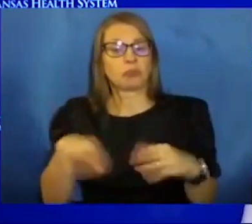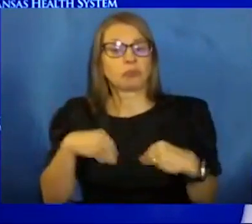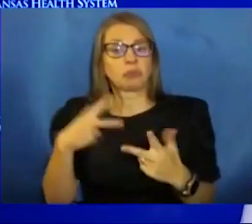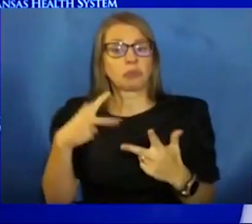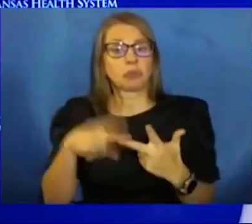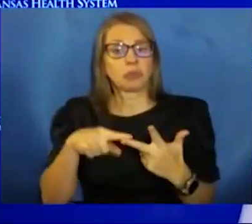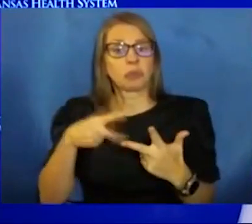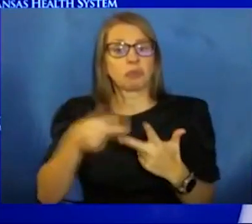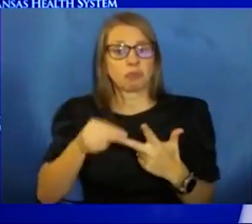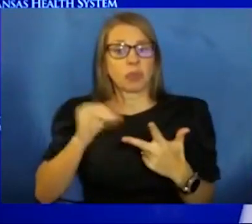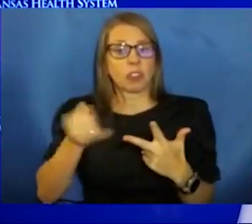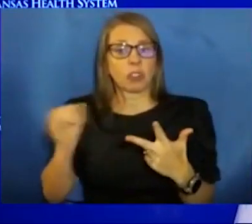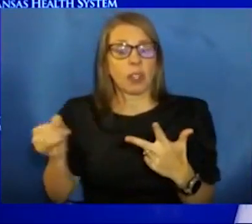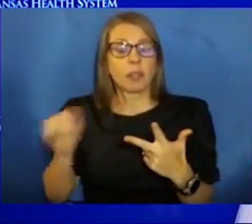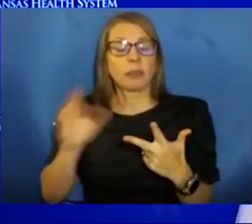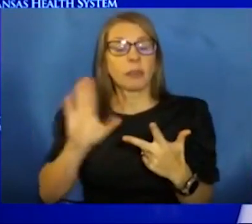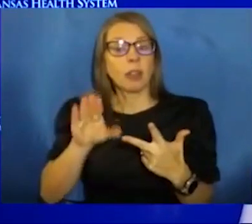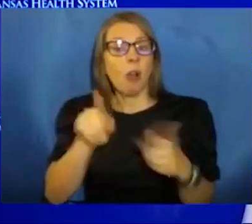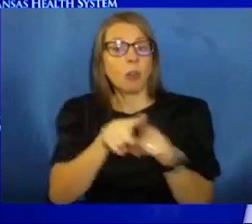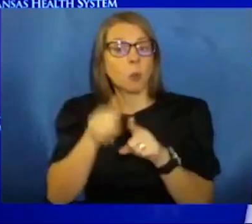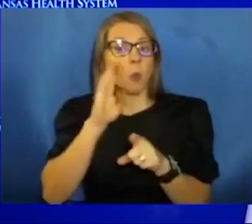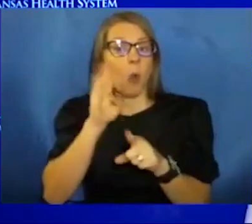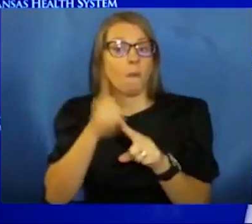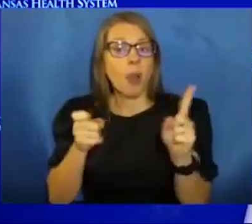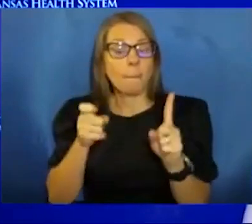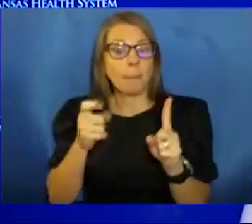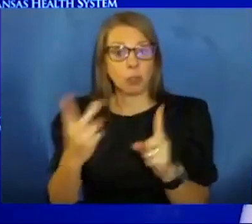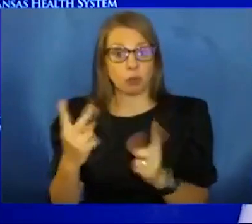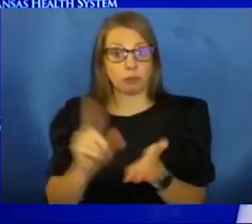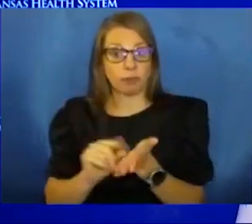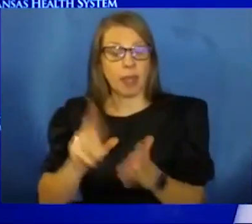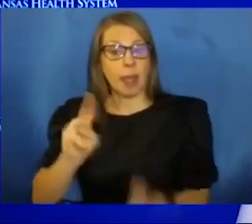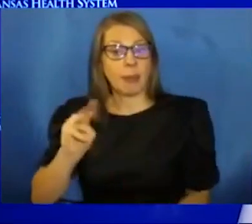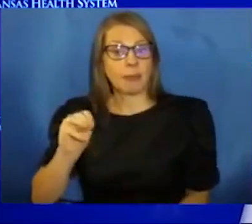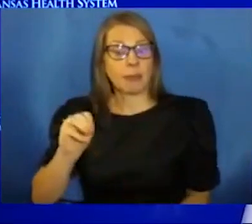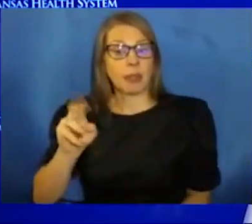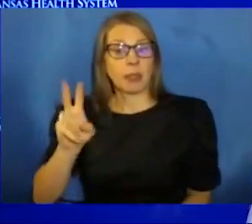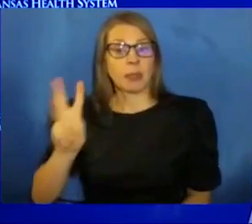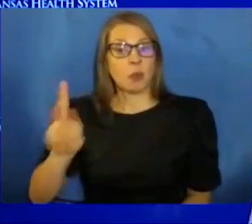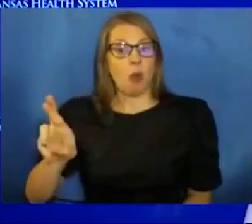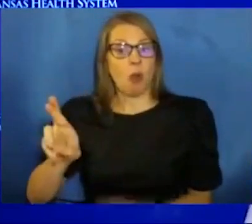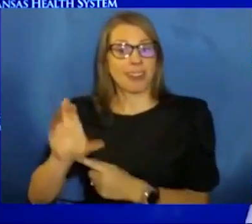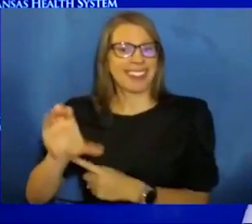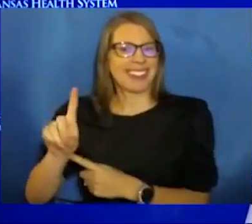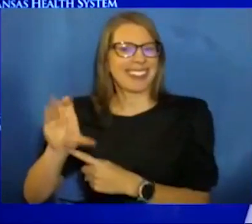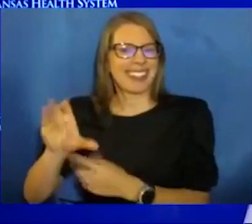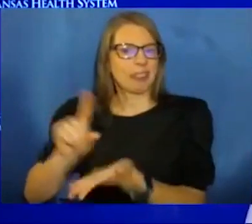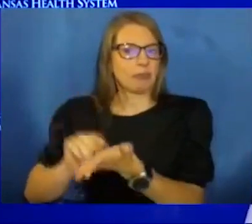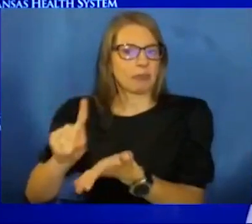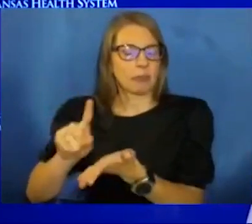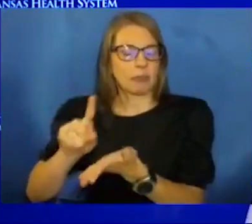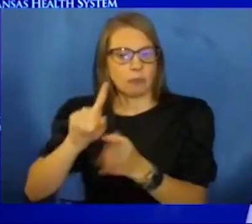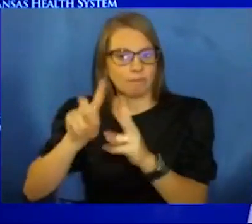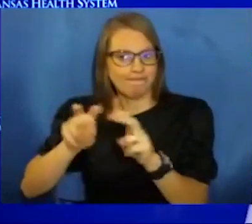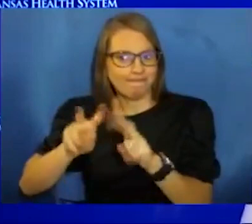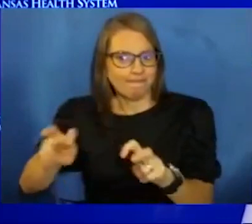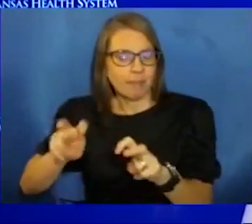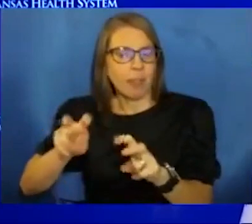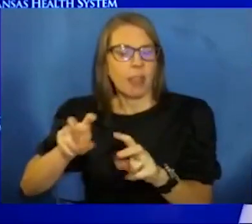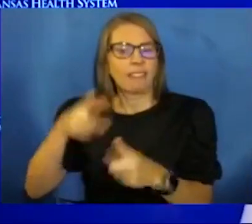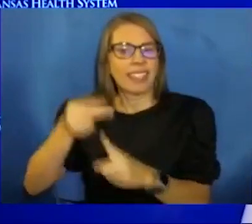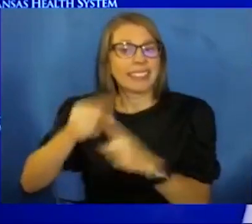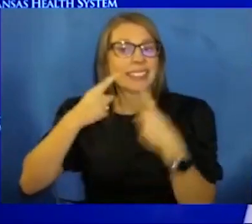were two recent publications from MMWR, the CDC publication, looking at vaccine effectiveness. And